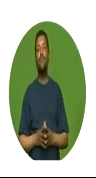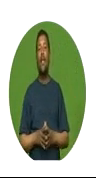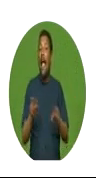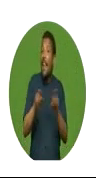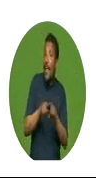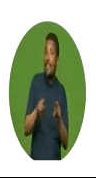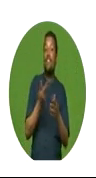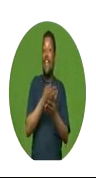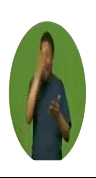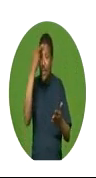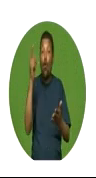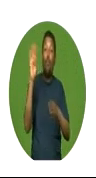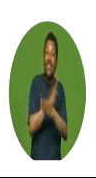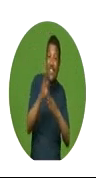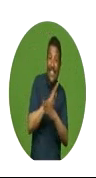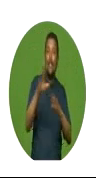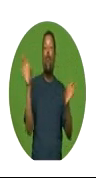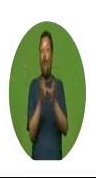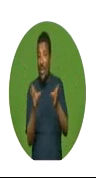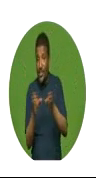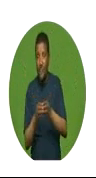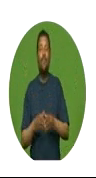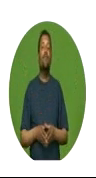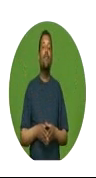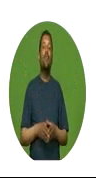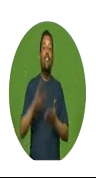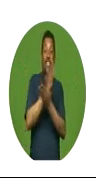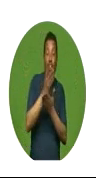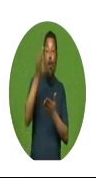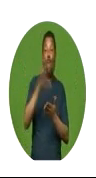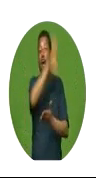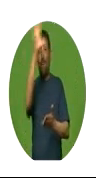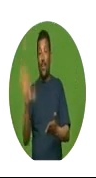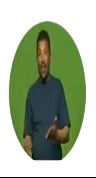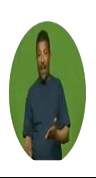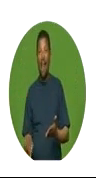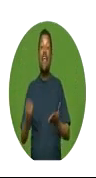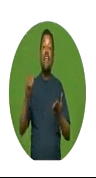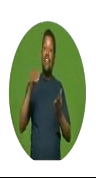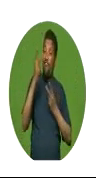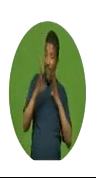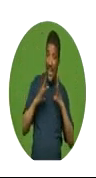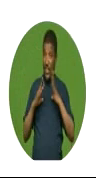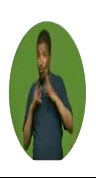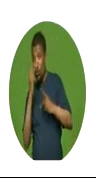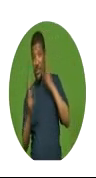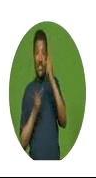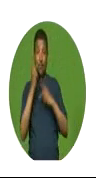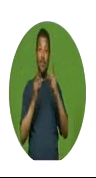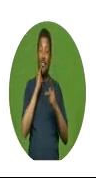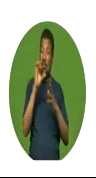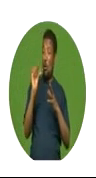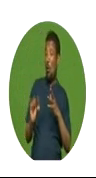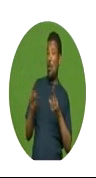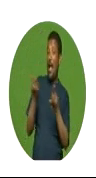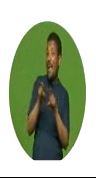Unlike in the case of business or conference, the share of Africa in vacation tourism is as low